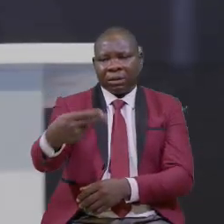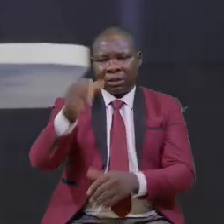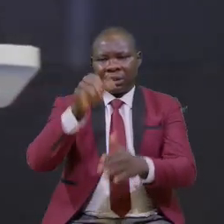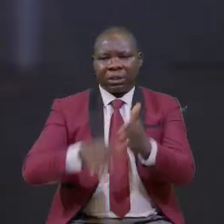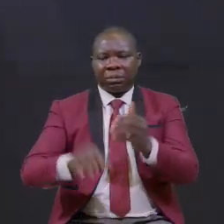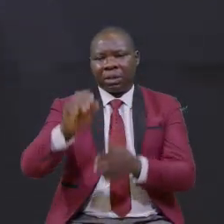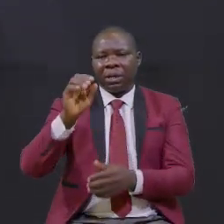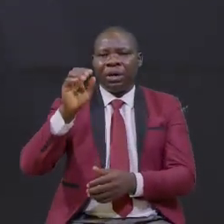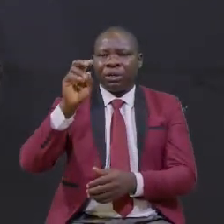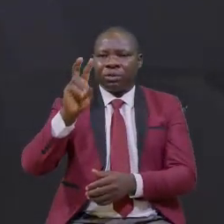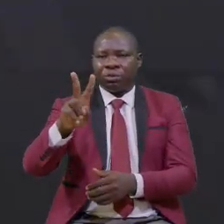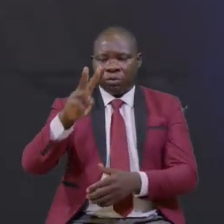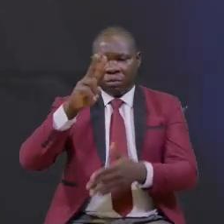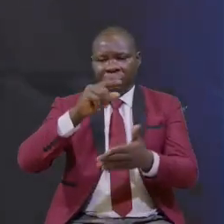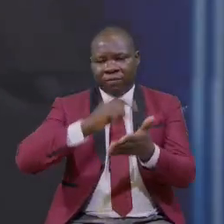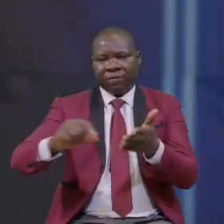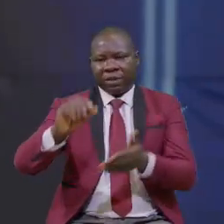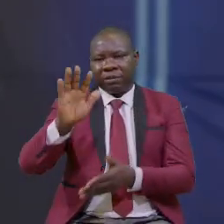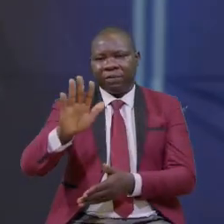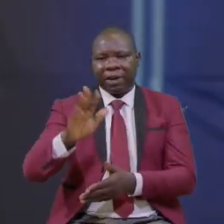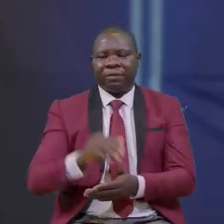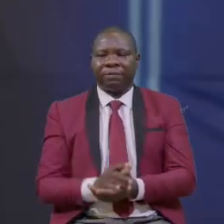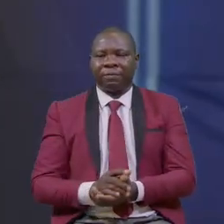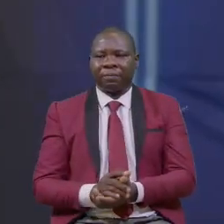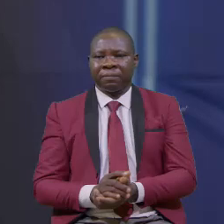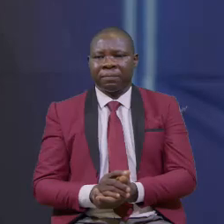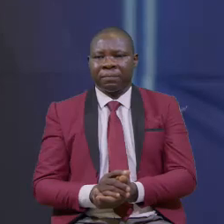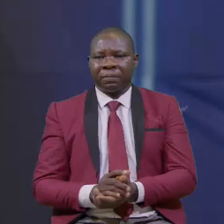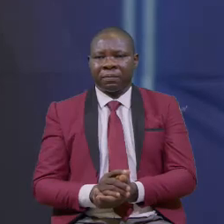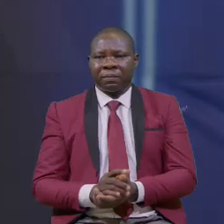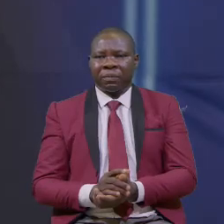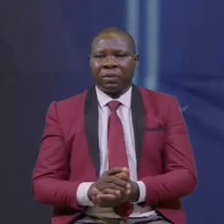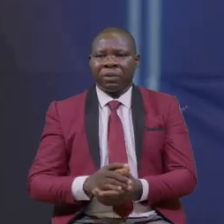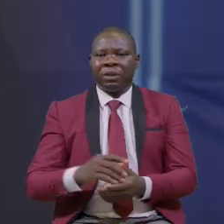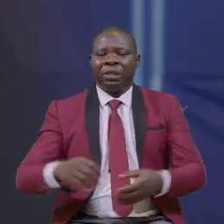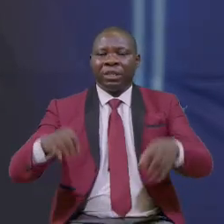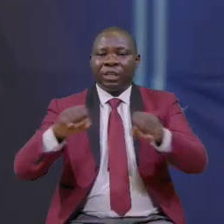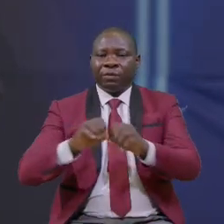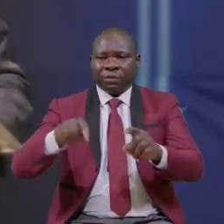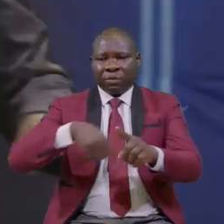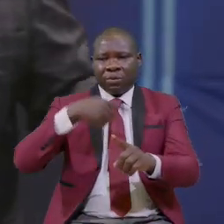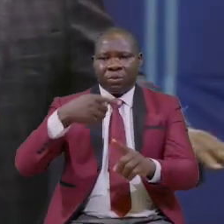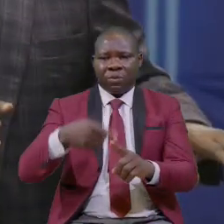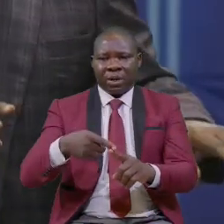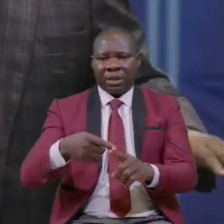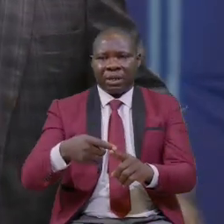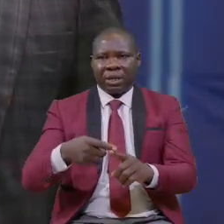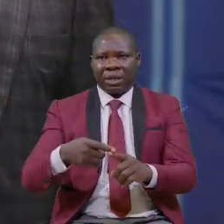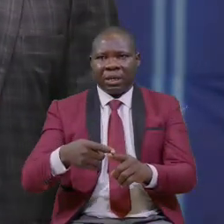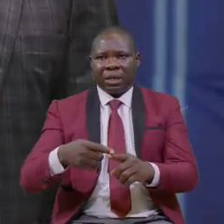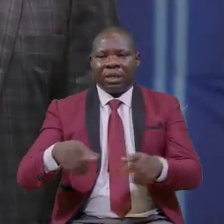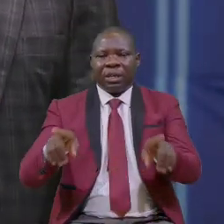5, Ephesians chapter 2, reading from verse 5, even when we were dead